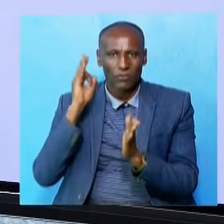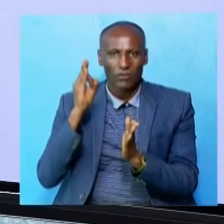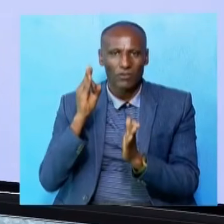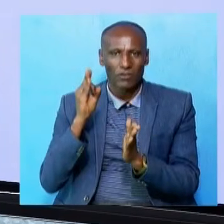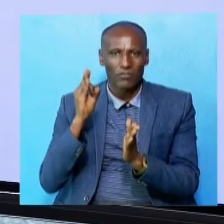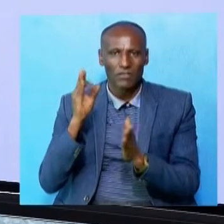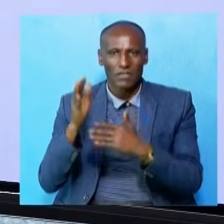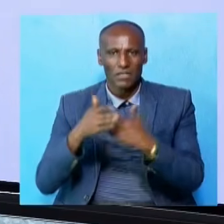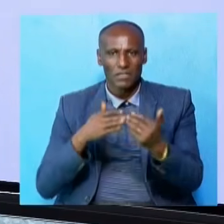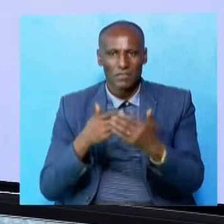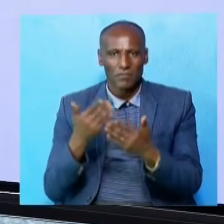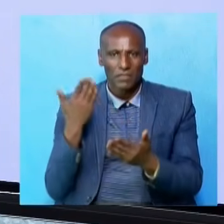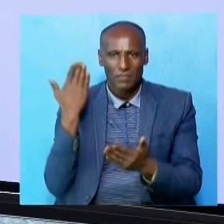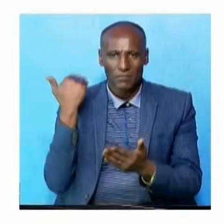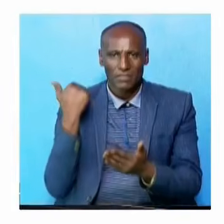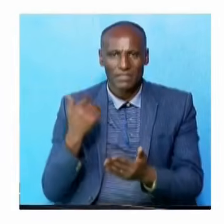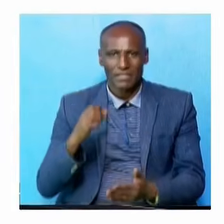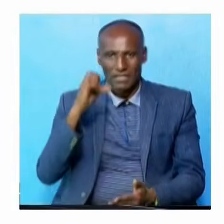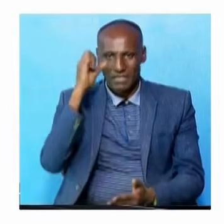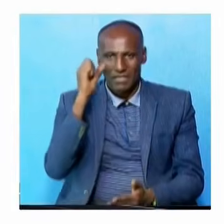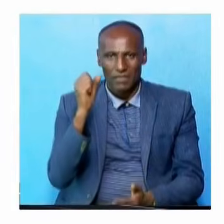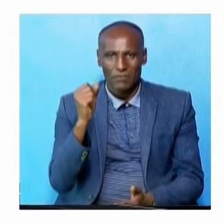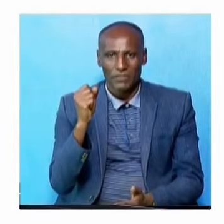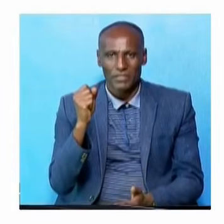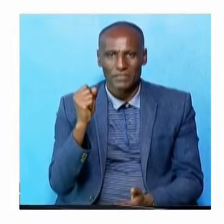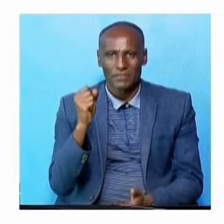Did you say subject